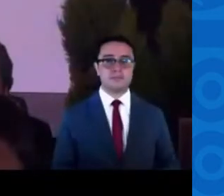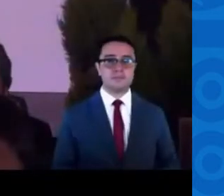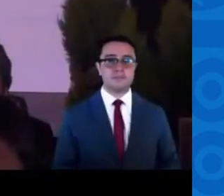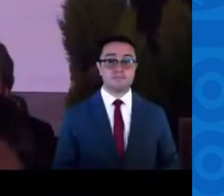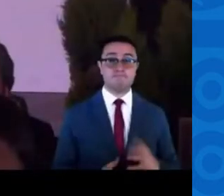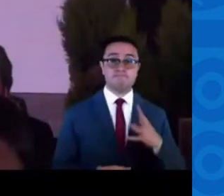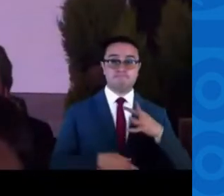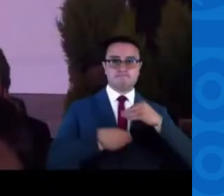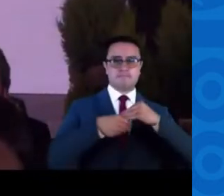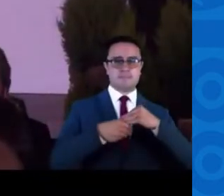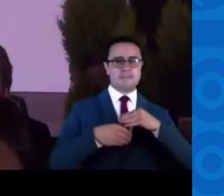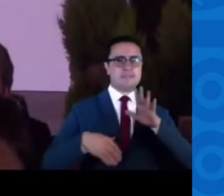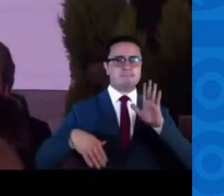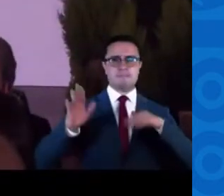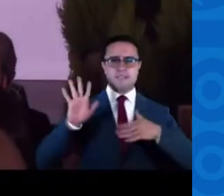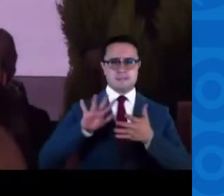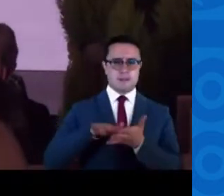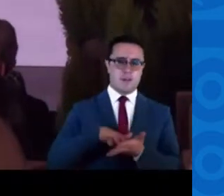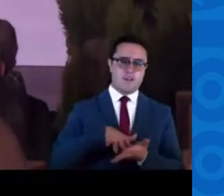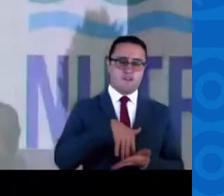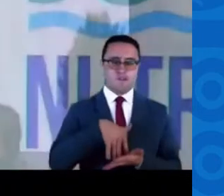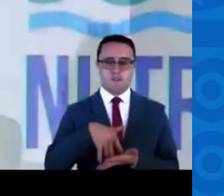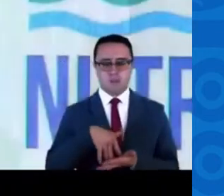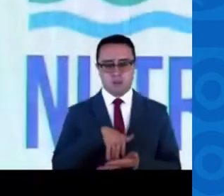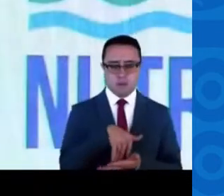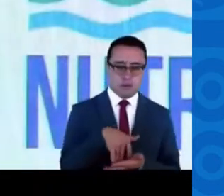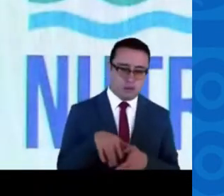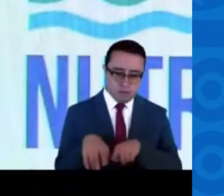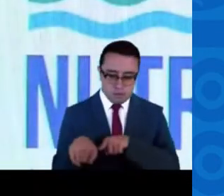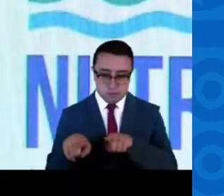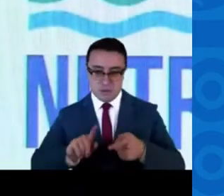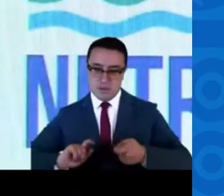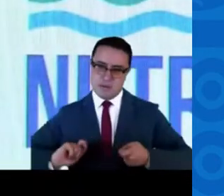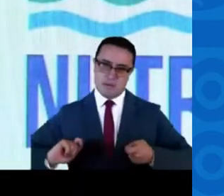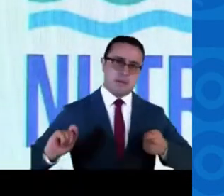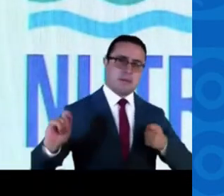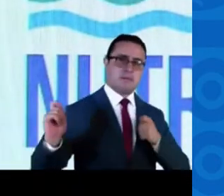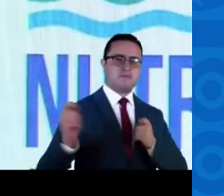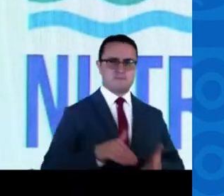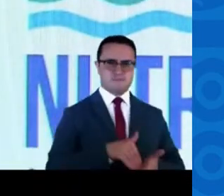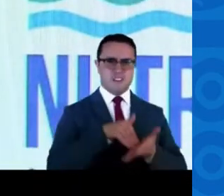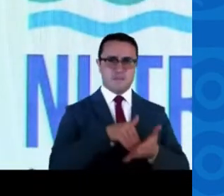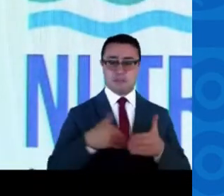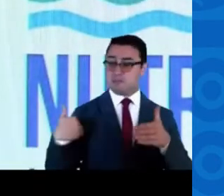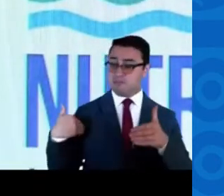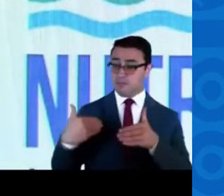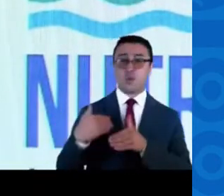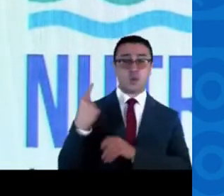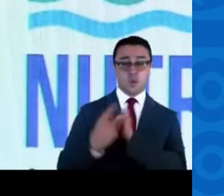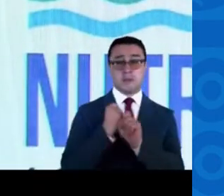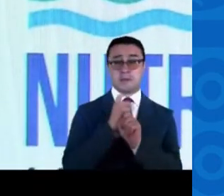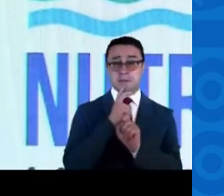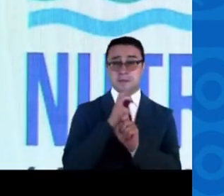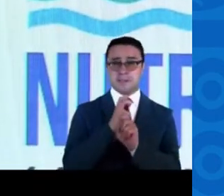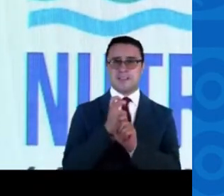territories and also urban territories with high vulnerability, a phenomenon that was